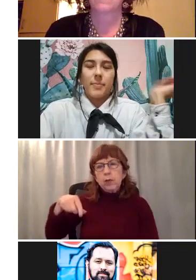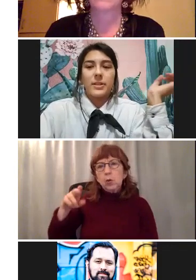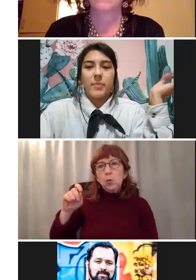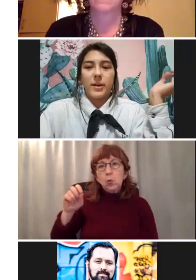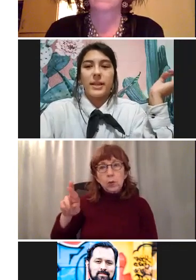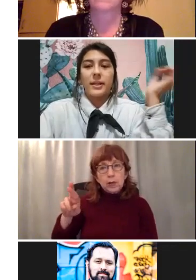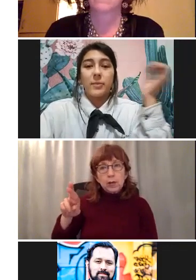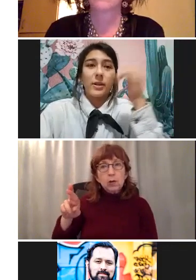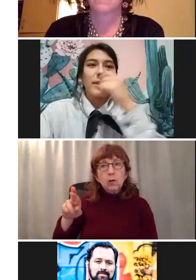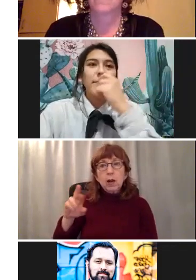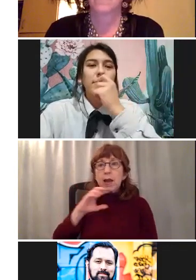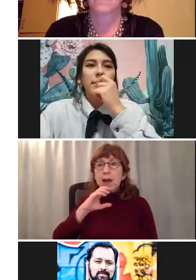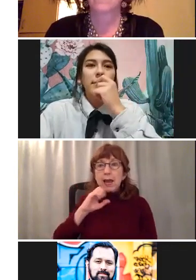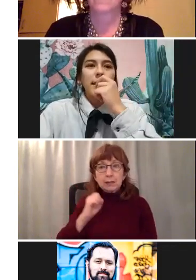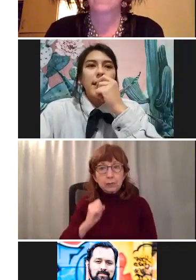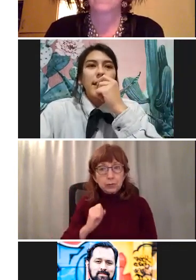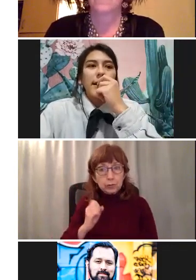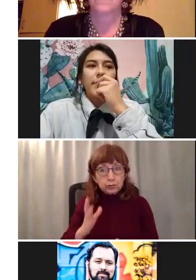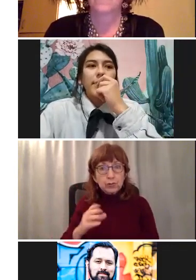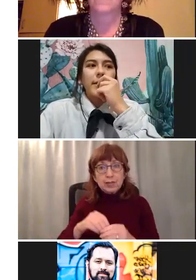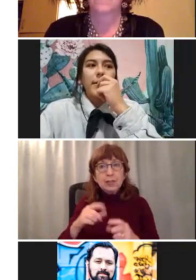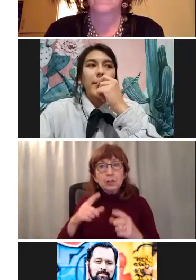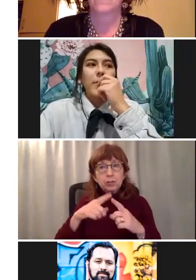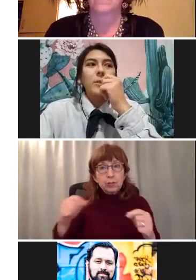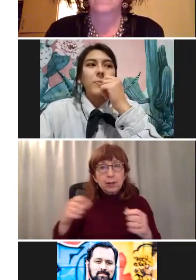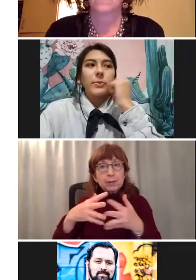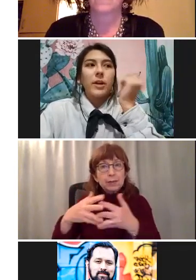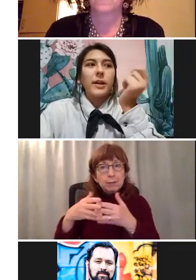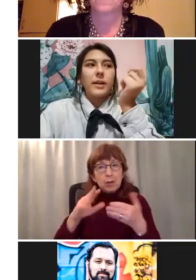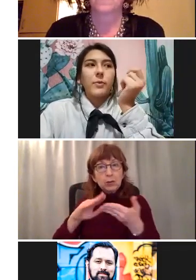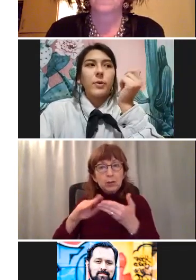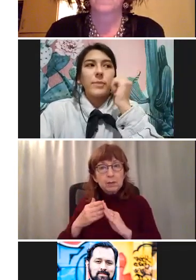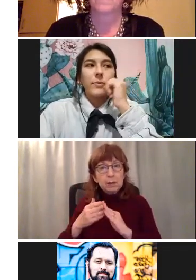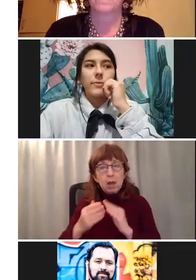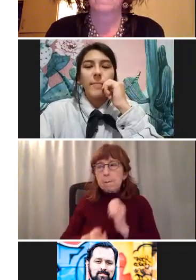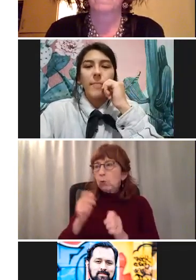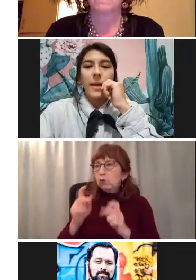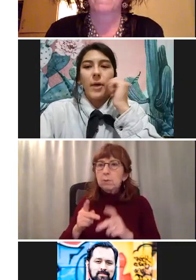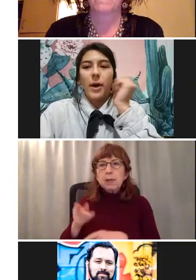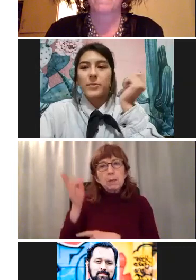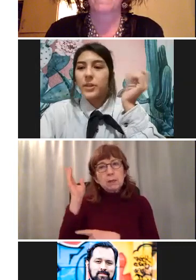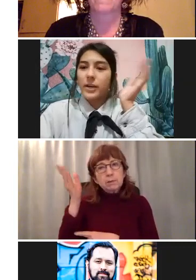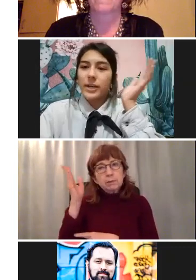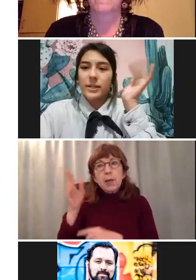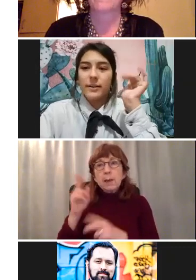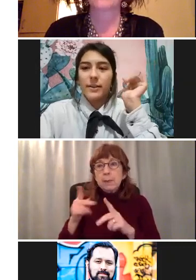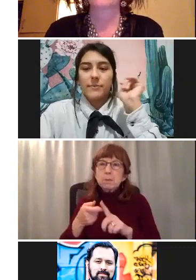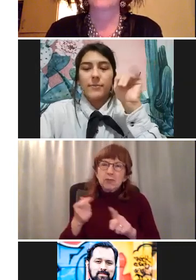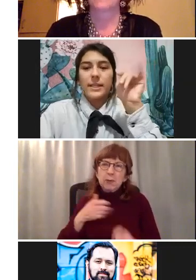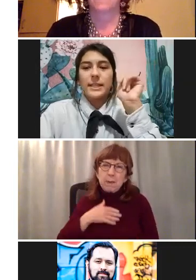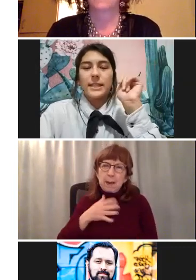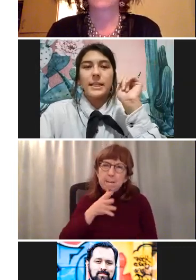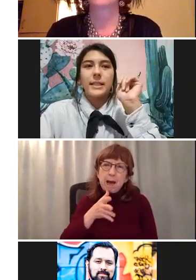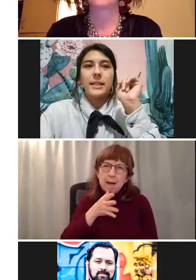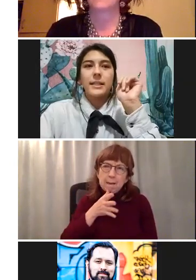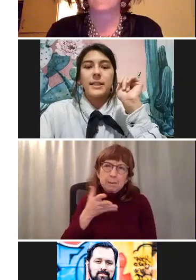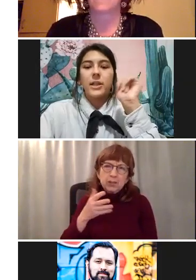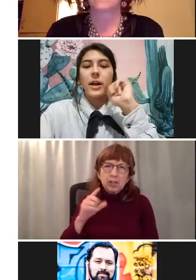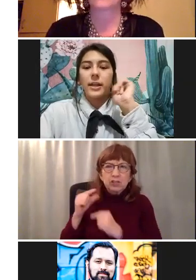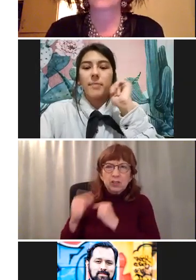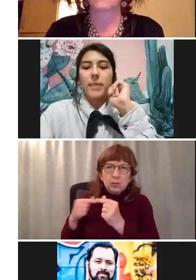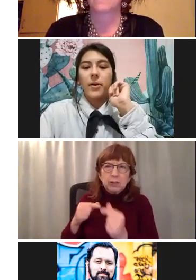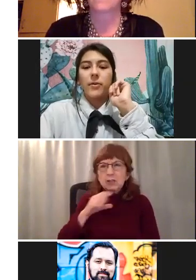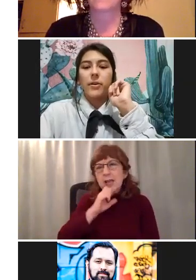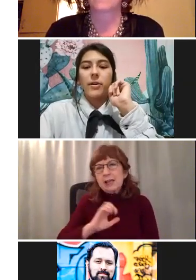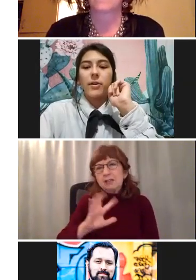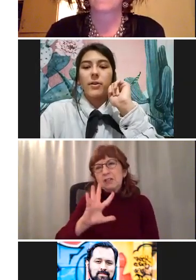the Japanese American community. So most of the people talking were people from my mom's generation in their 50s and 60s,